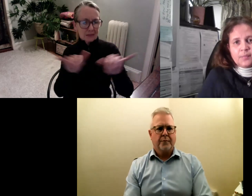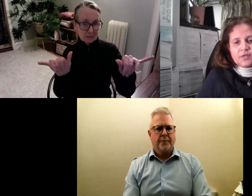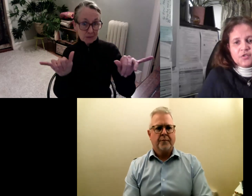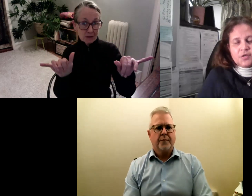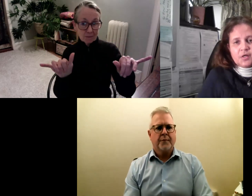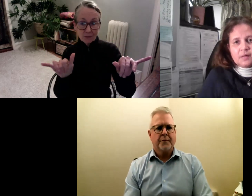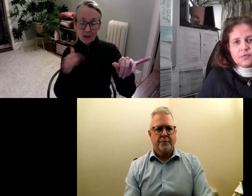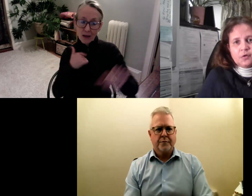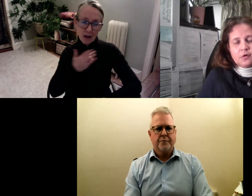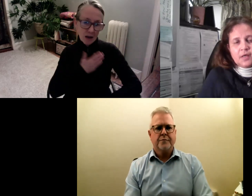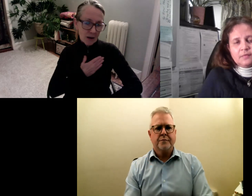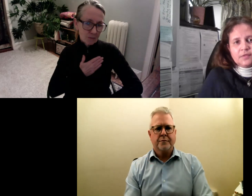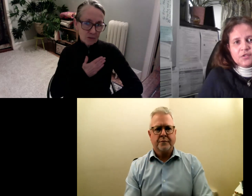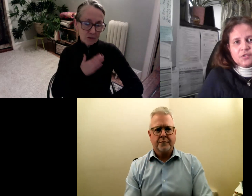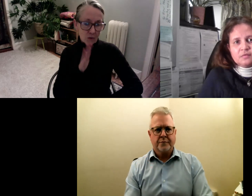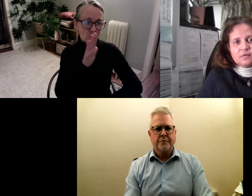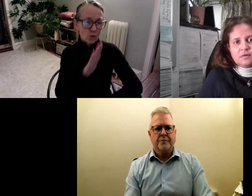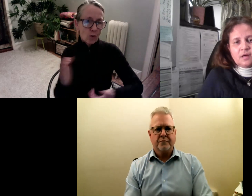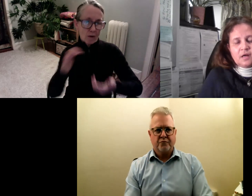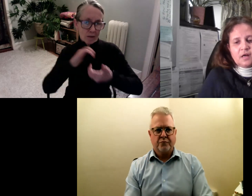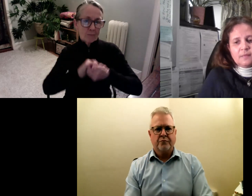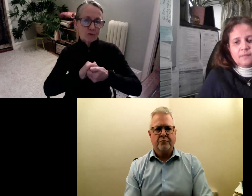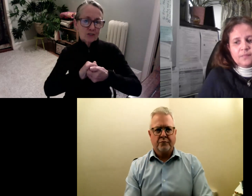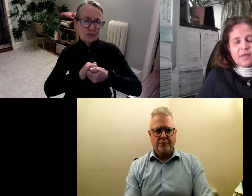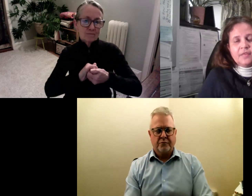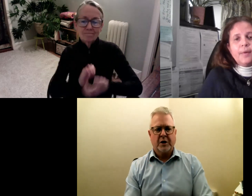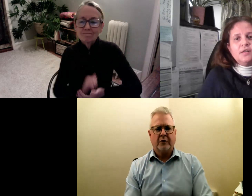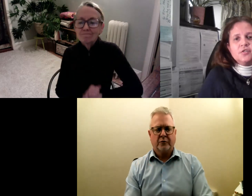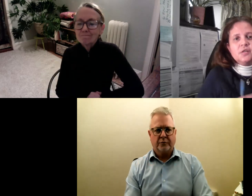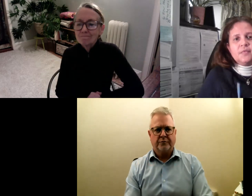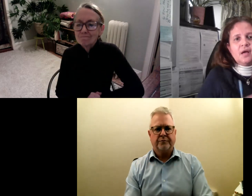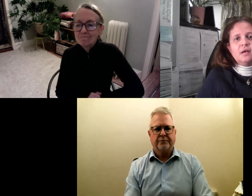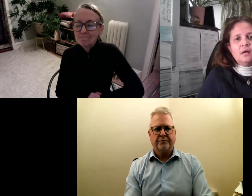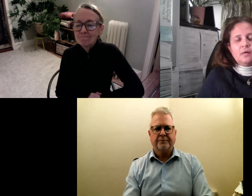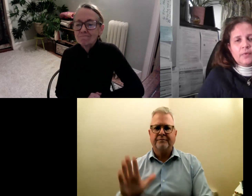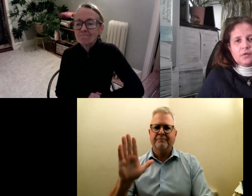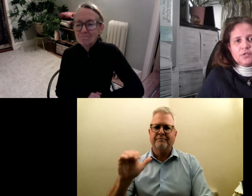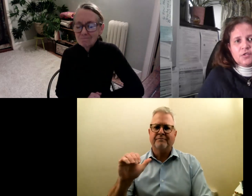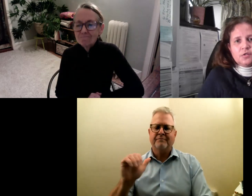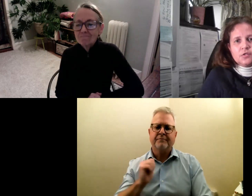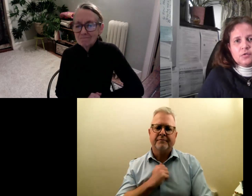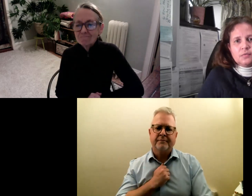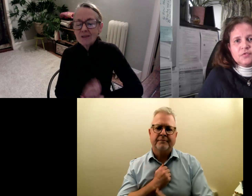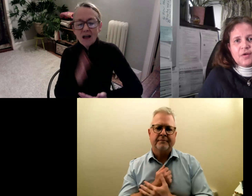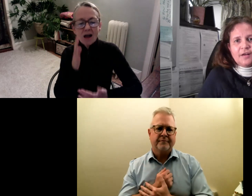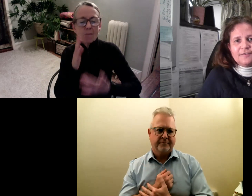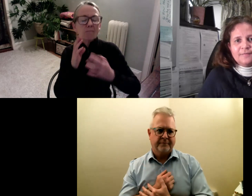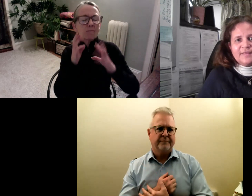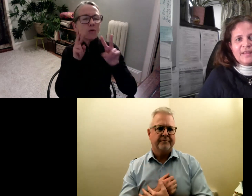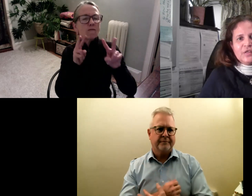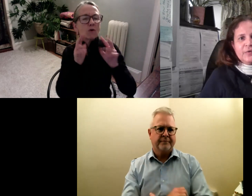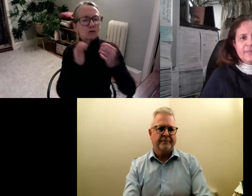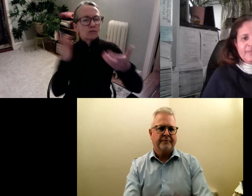I appreciate your collaboration and the partnership that we continue to